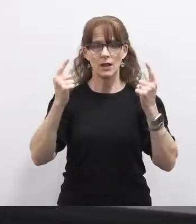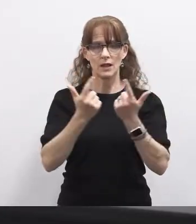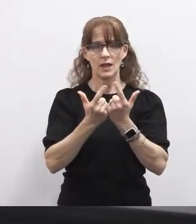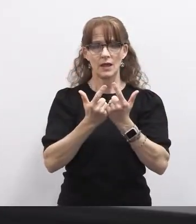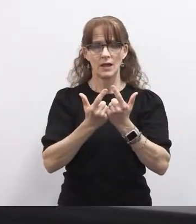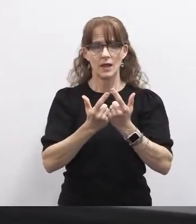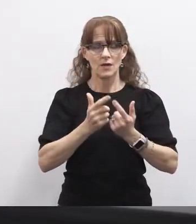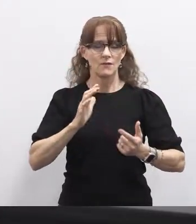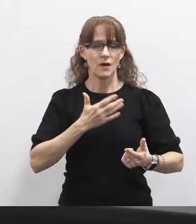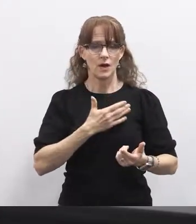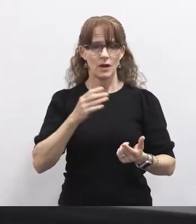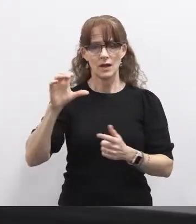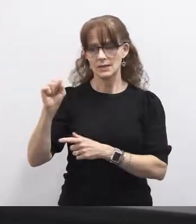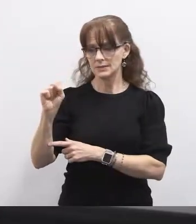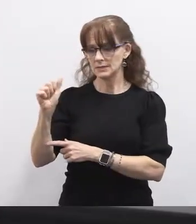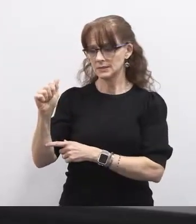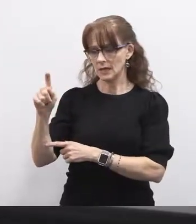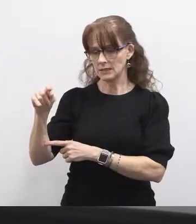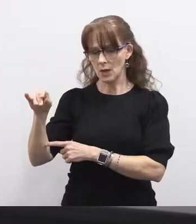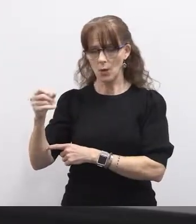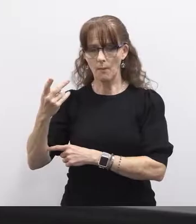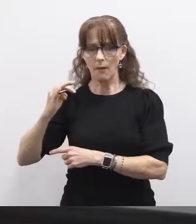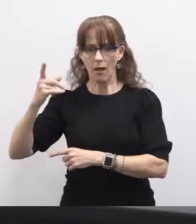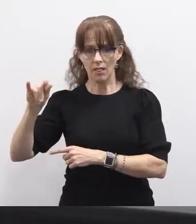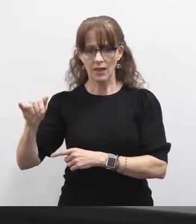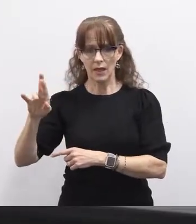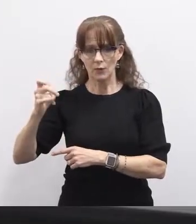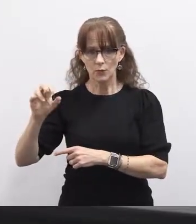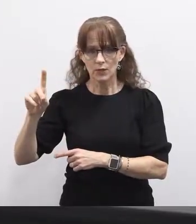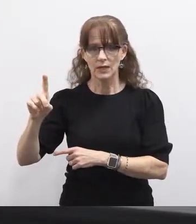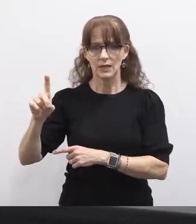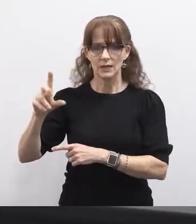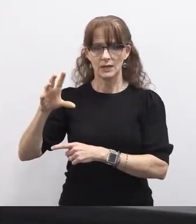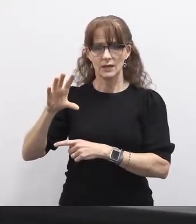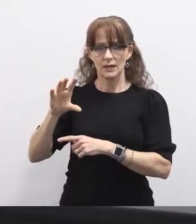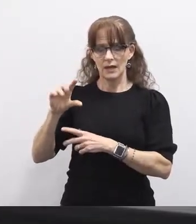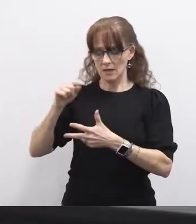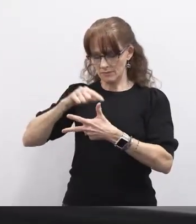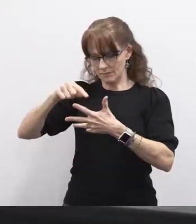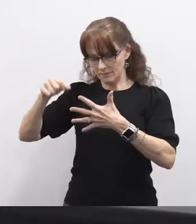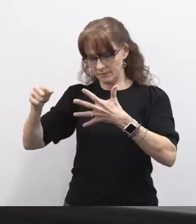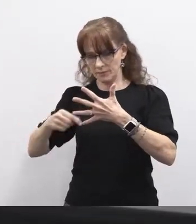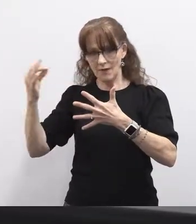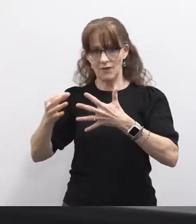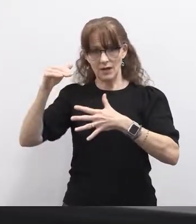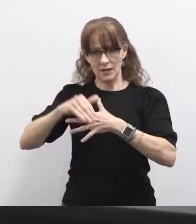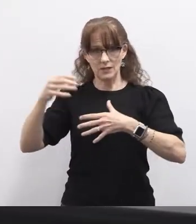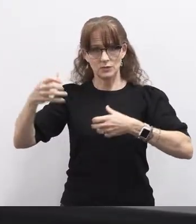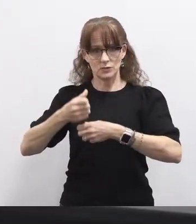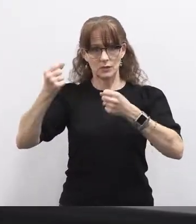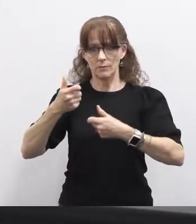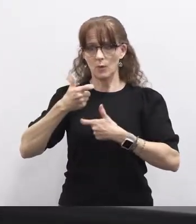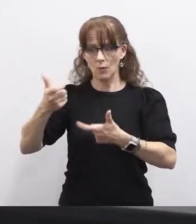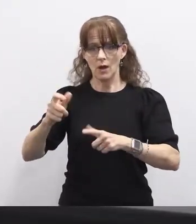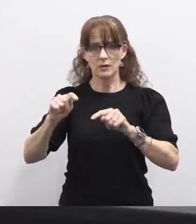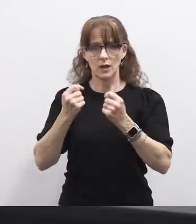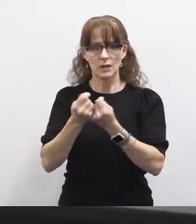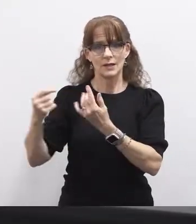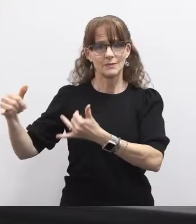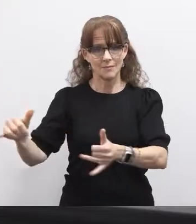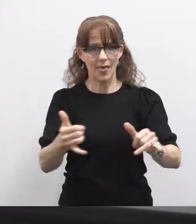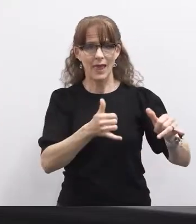schools. Sottle, McBride, Polly Powell, and Reed have all come together on Friday nights to celebrate and watch our teams